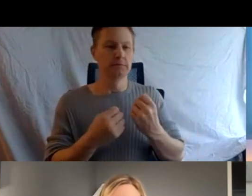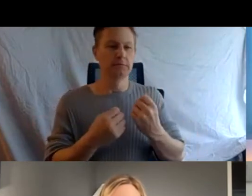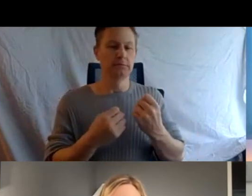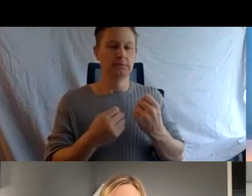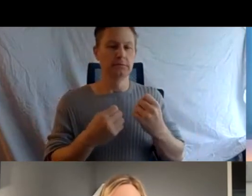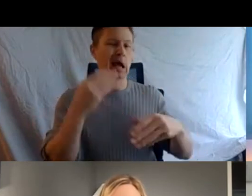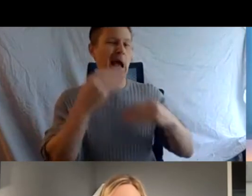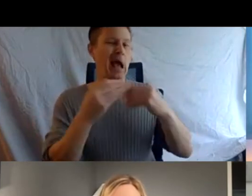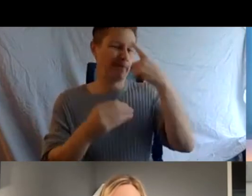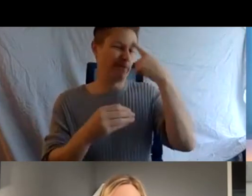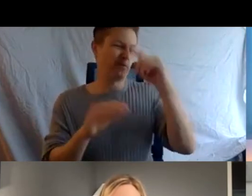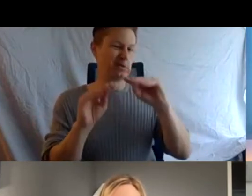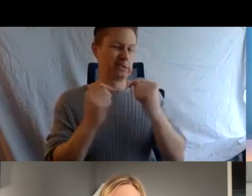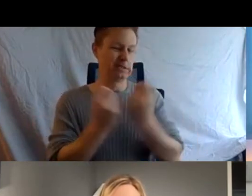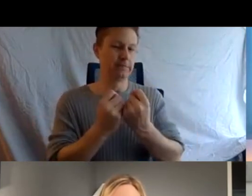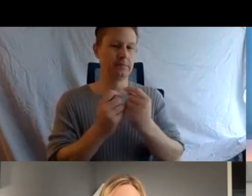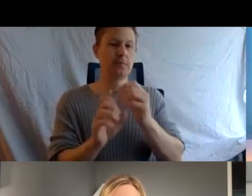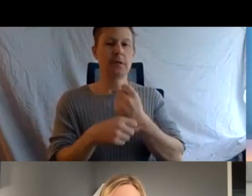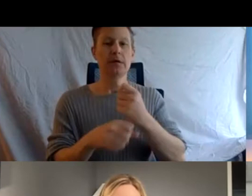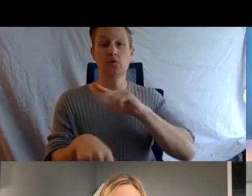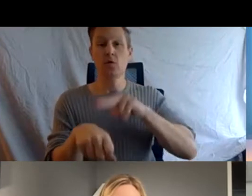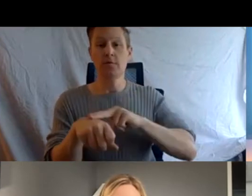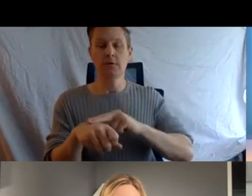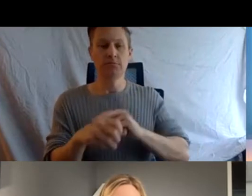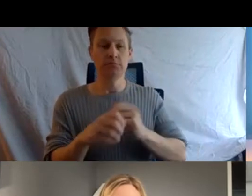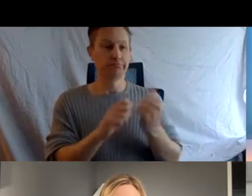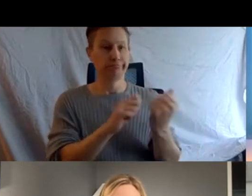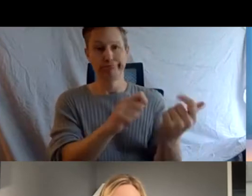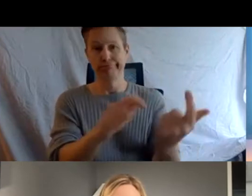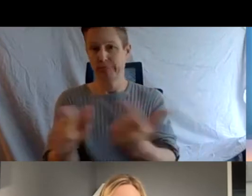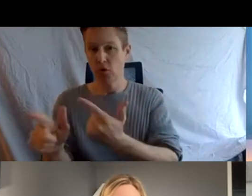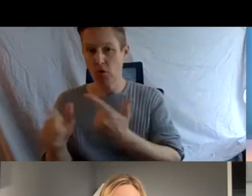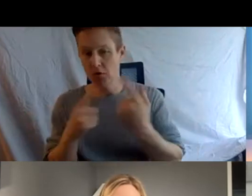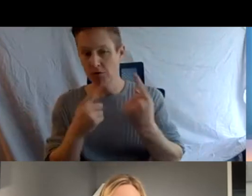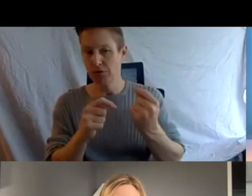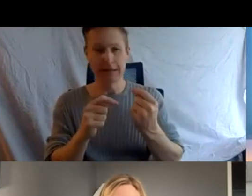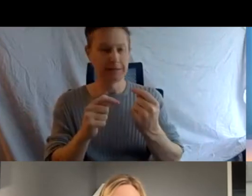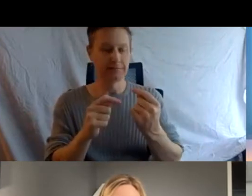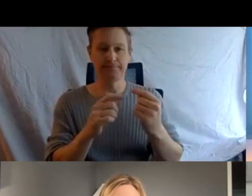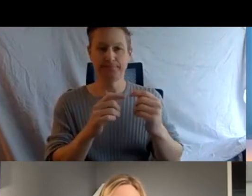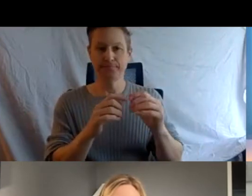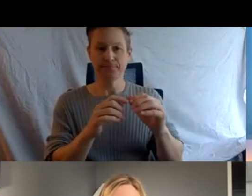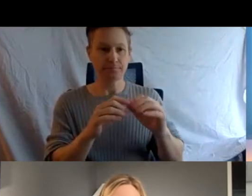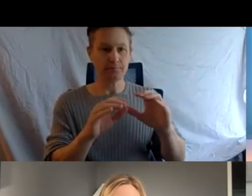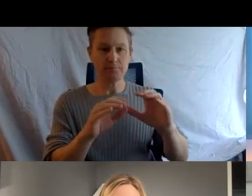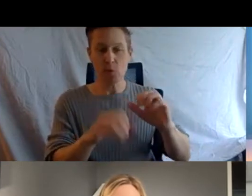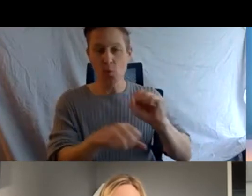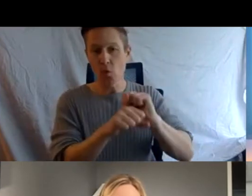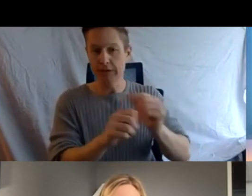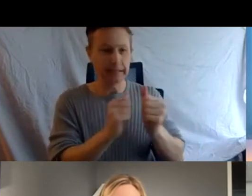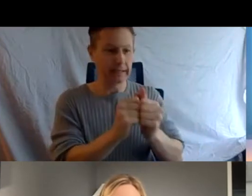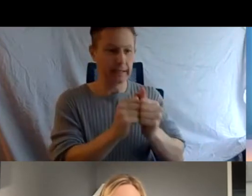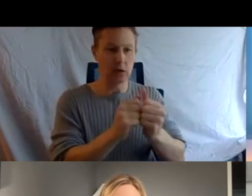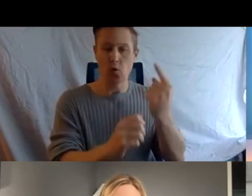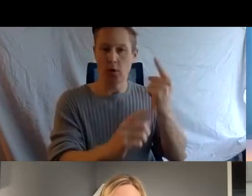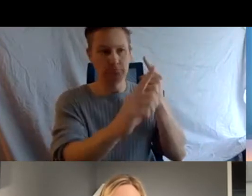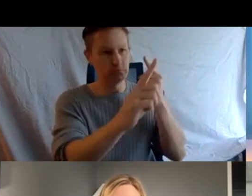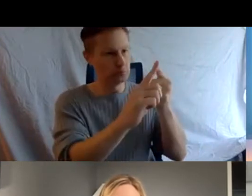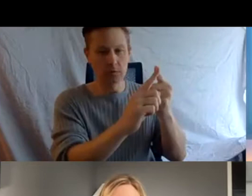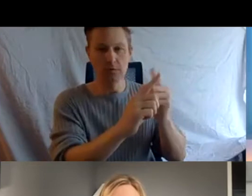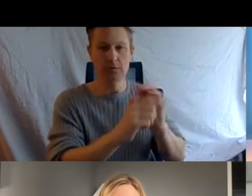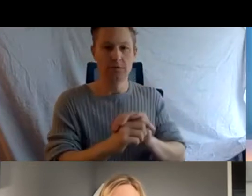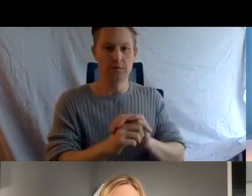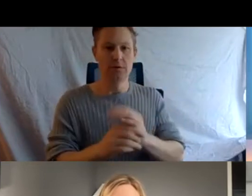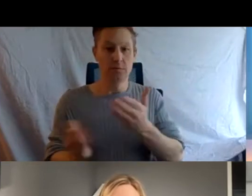just normalizing it that hey, we're all just trying to do one thing, that all the kids were just trying to had one main goal, was to, you know, bring